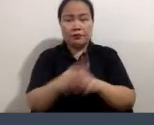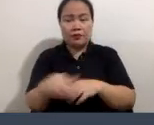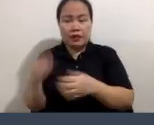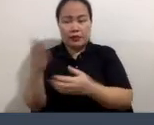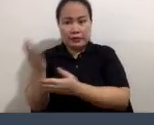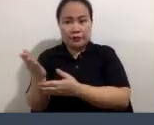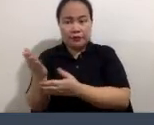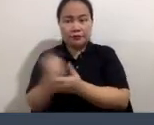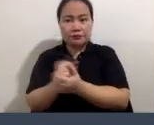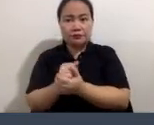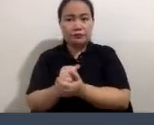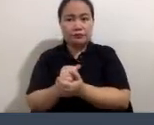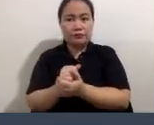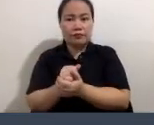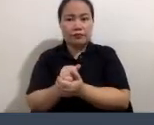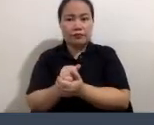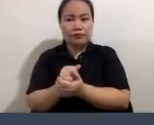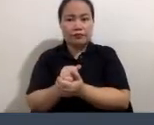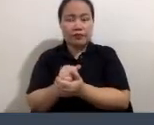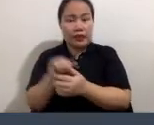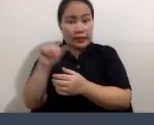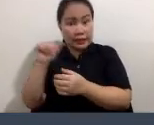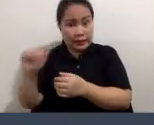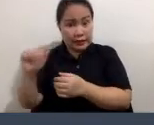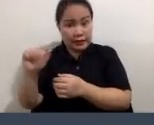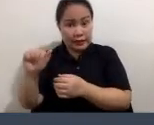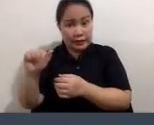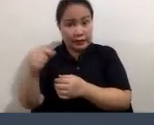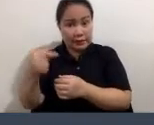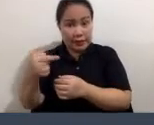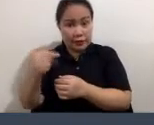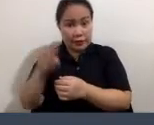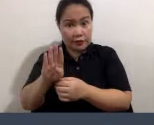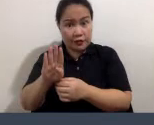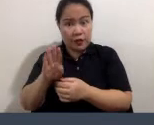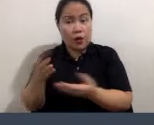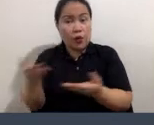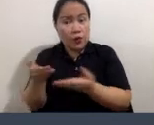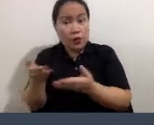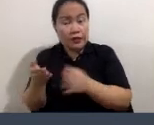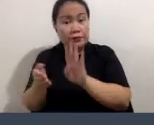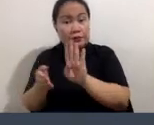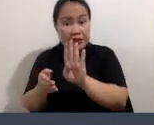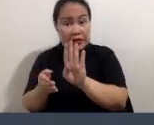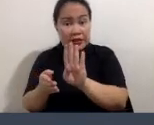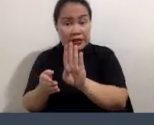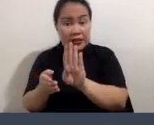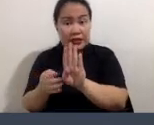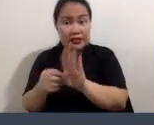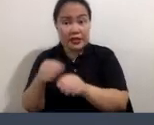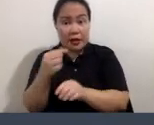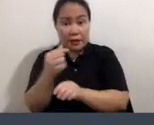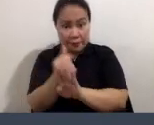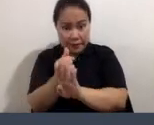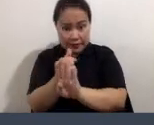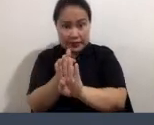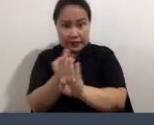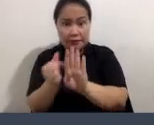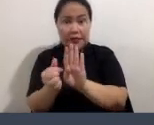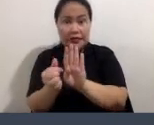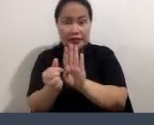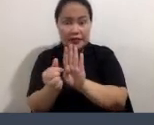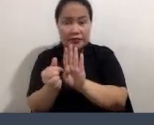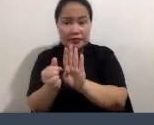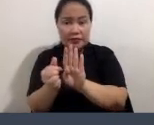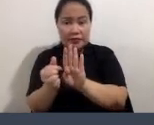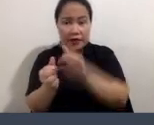halimbawa, ito yung given ninyo. So, if you have A minus B, where B is positive here, okay? This is